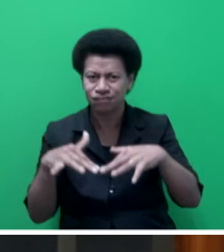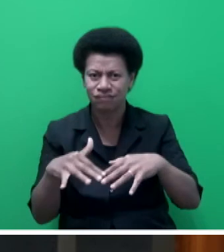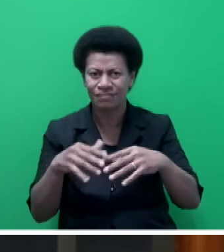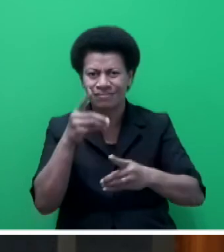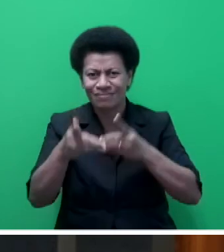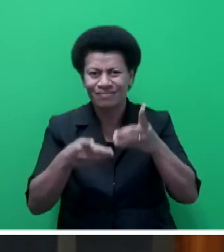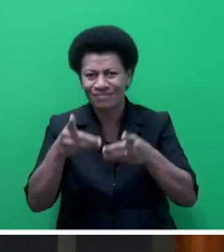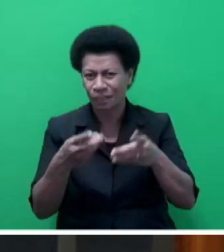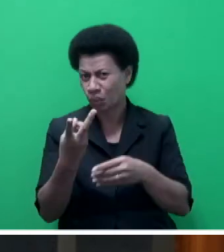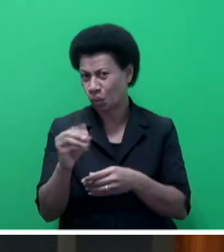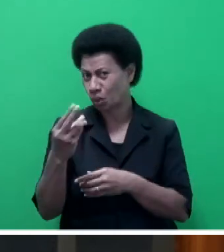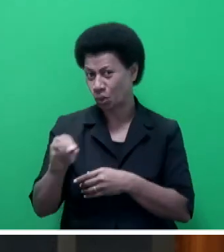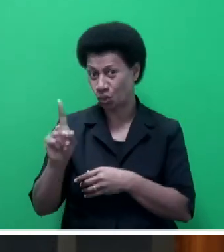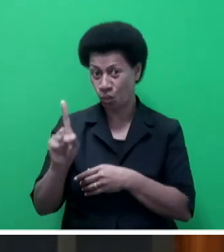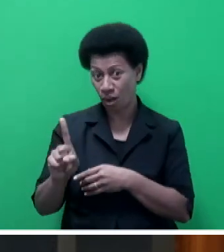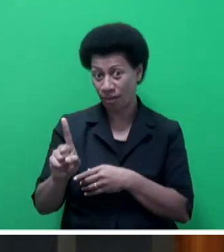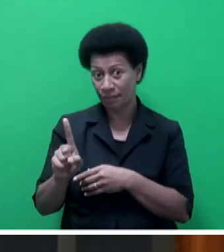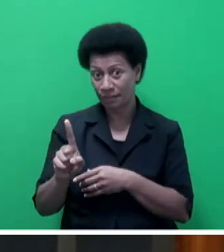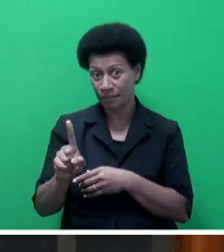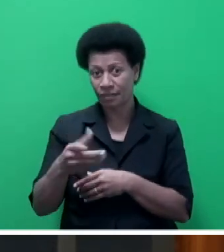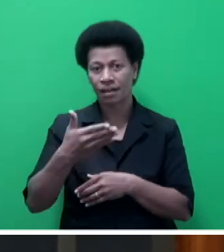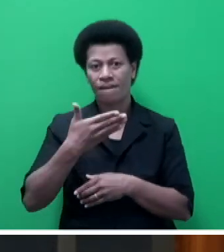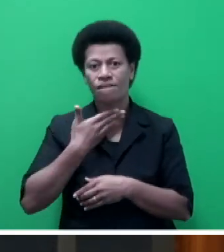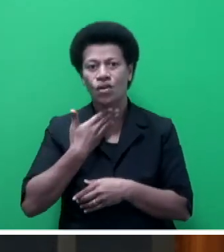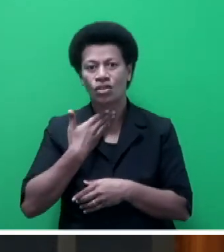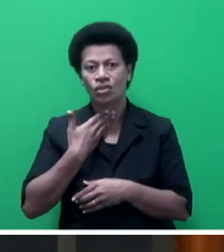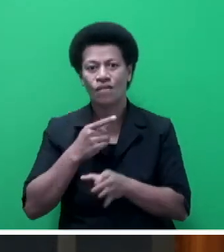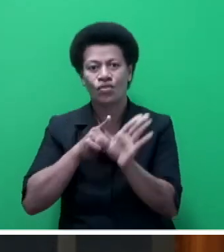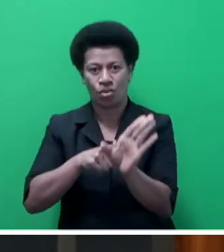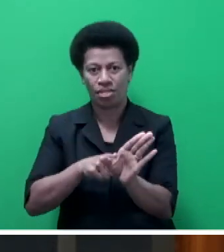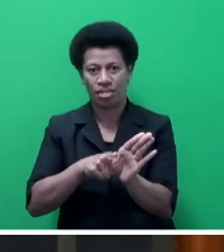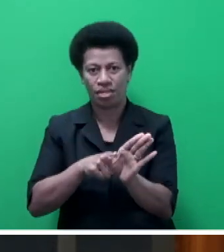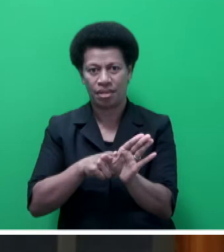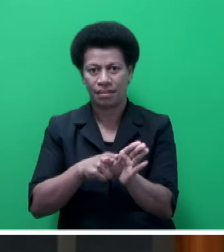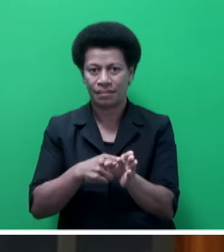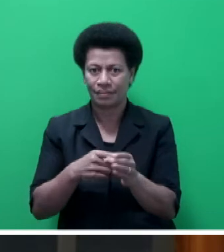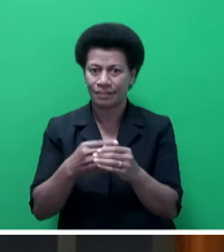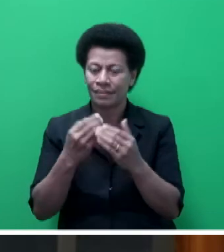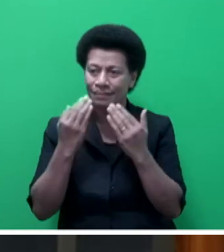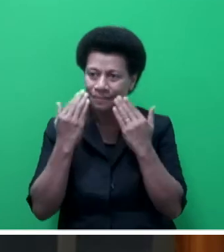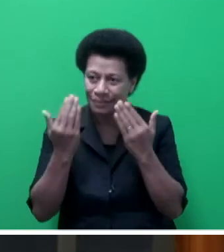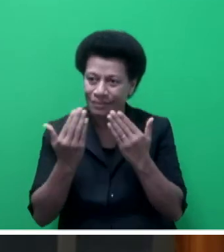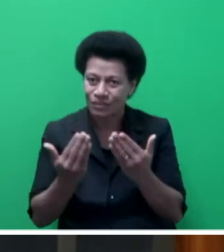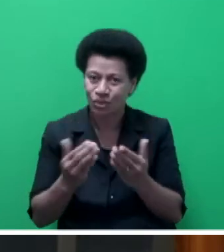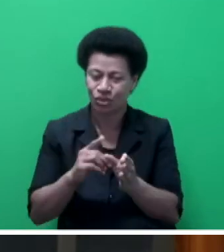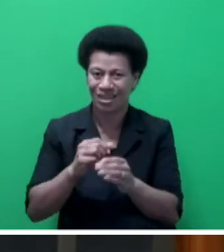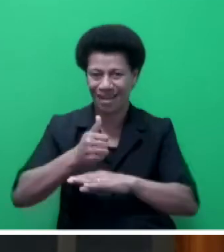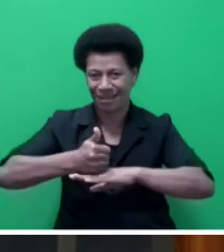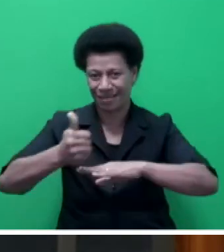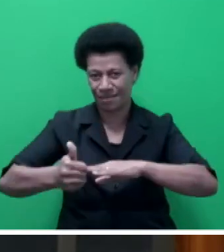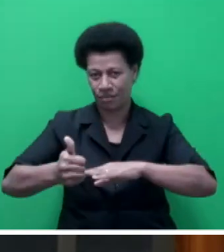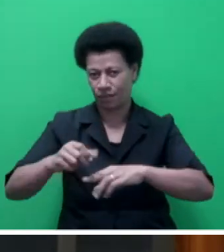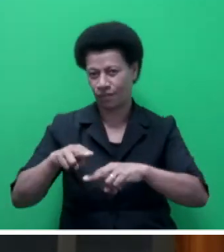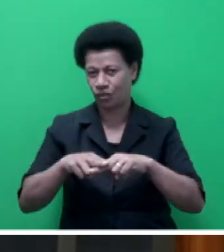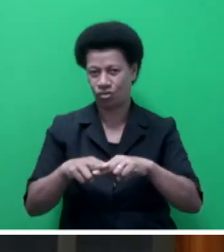2021, representing the voices of young people, acknowledge and thanks the government of Fiji for its strong leadership